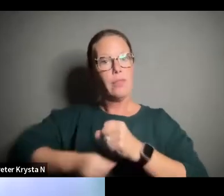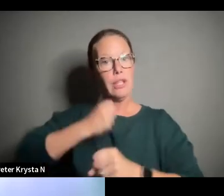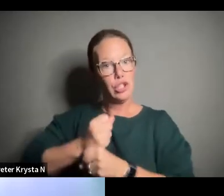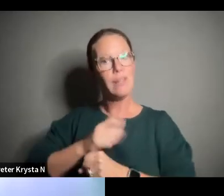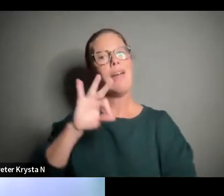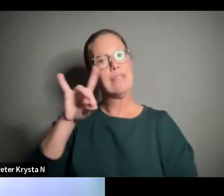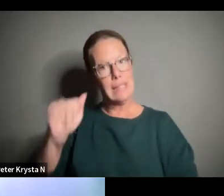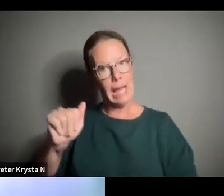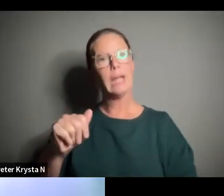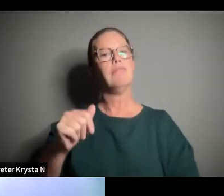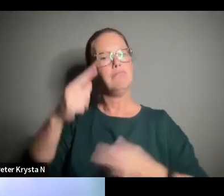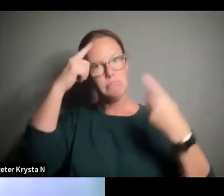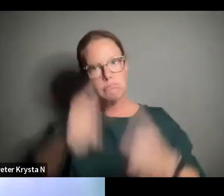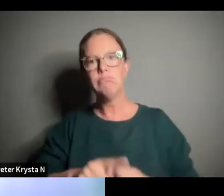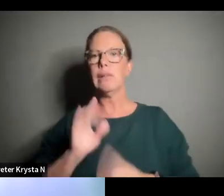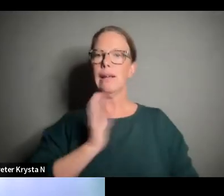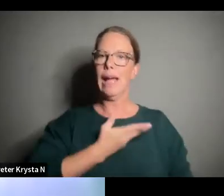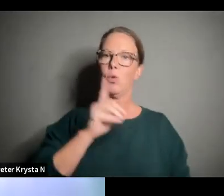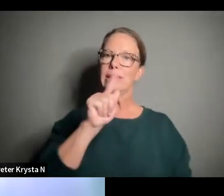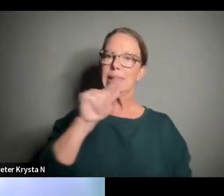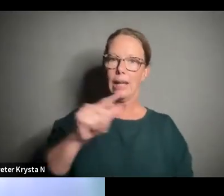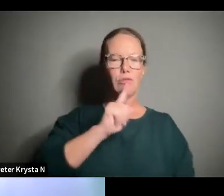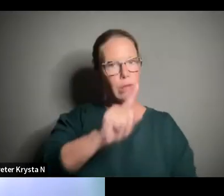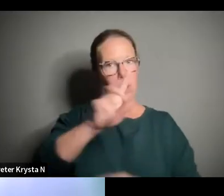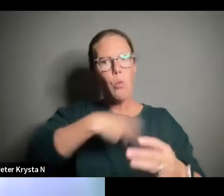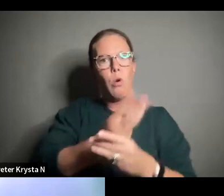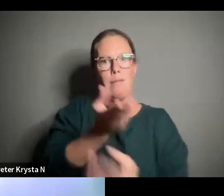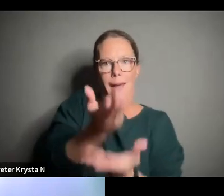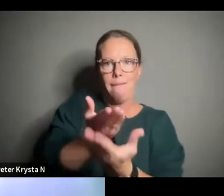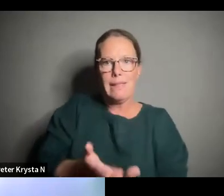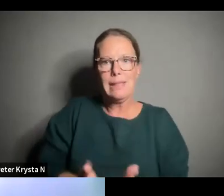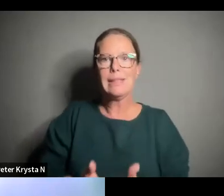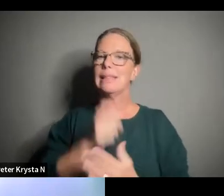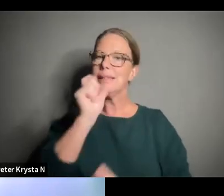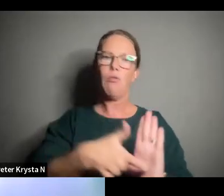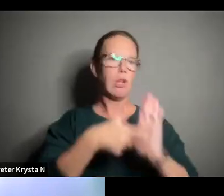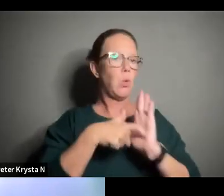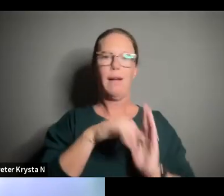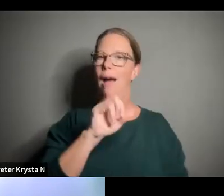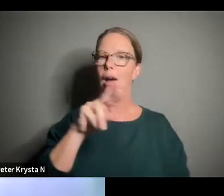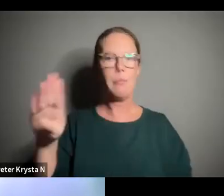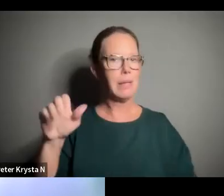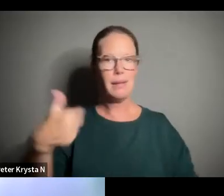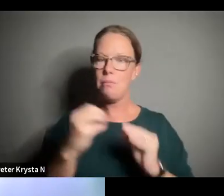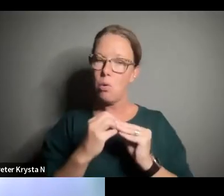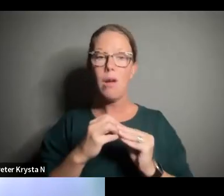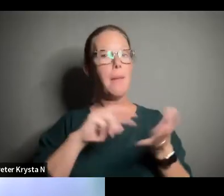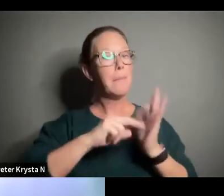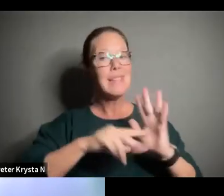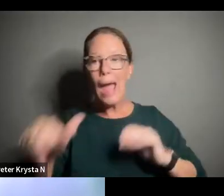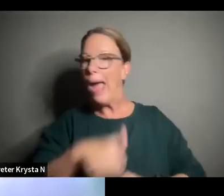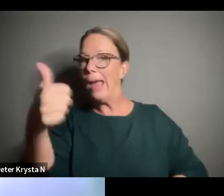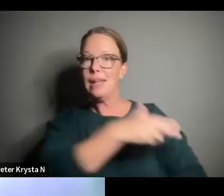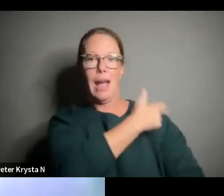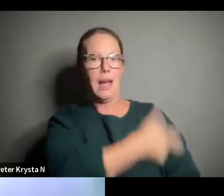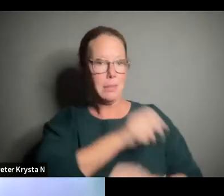that our data is so strong with real world evidence that it no longer required that IRB. That means that any hospital in the United States